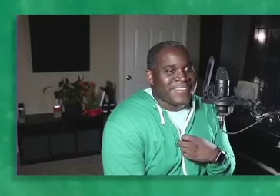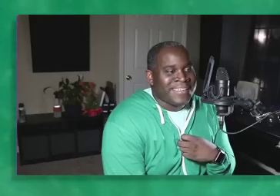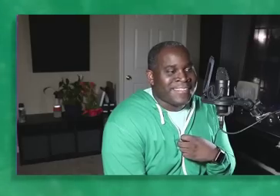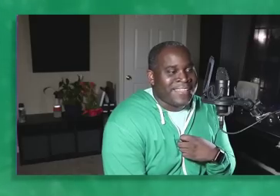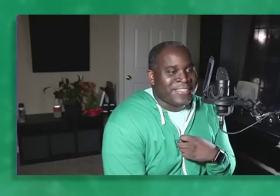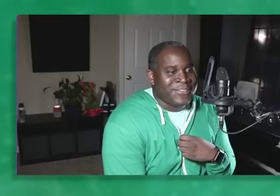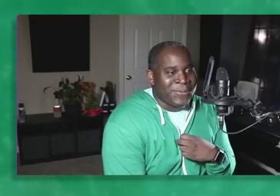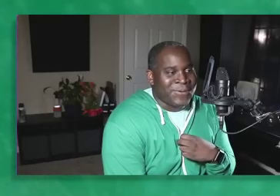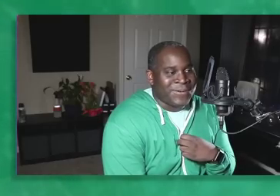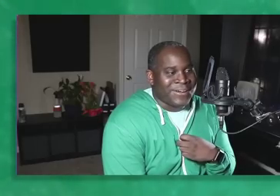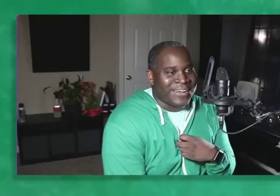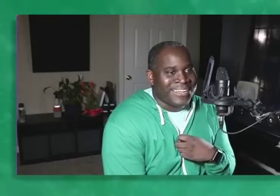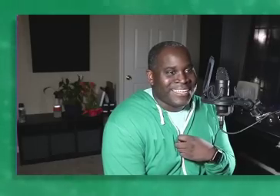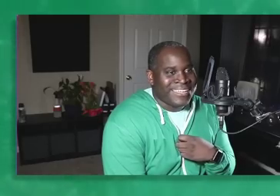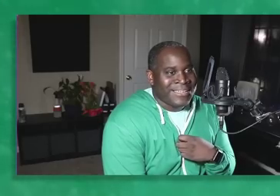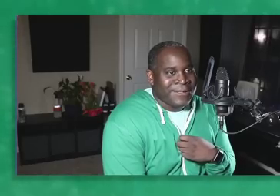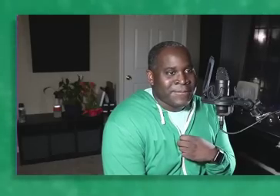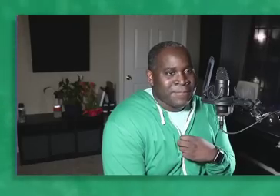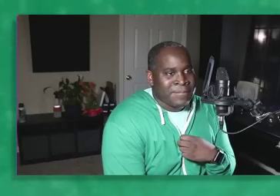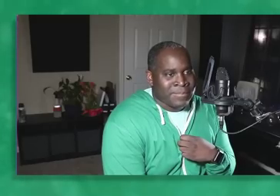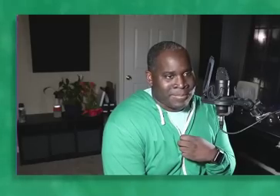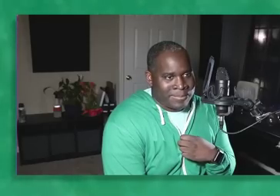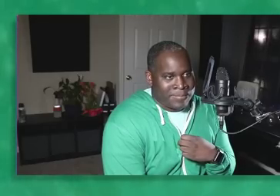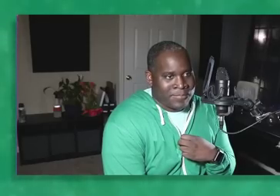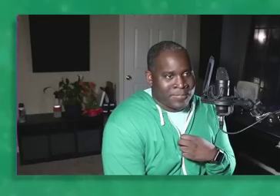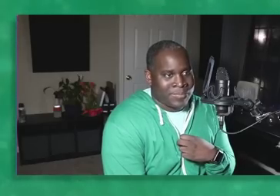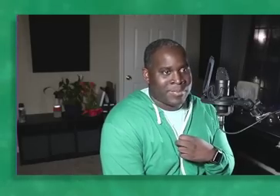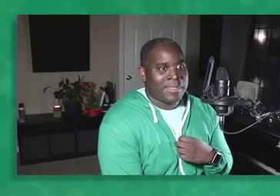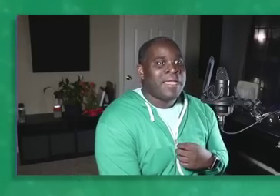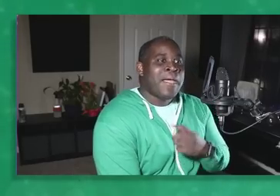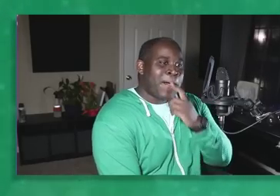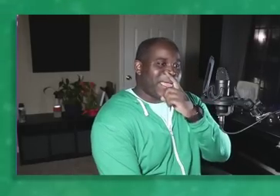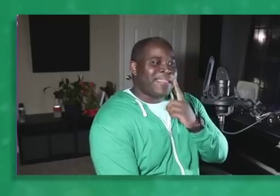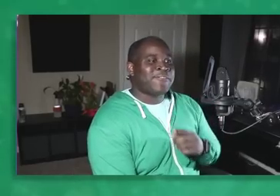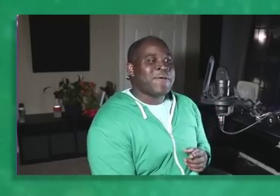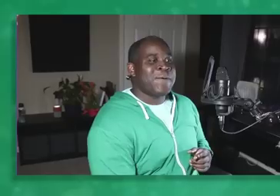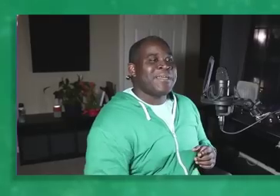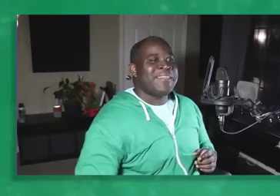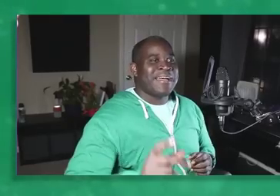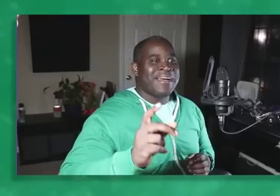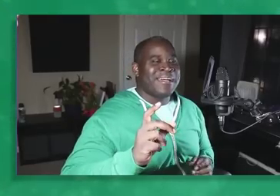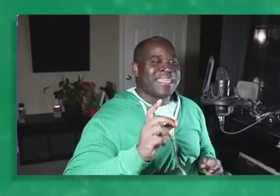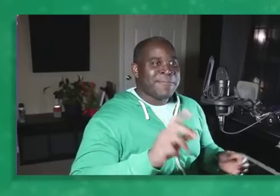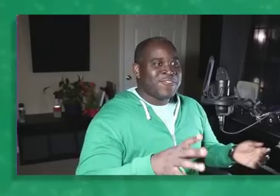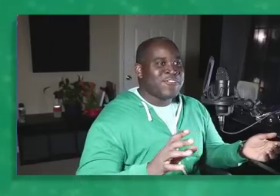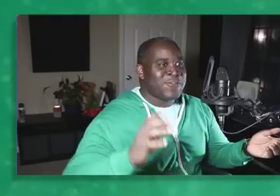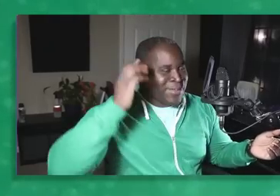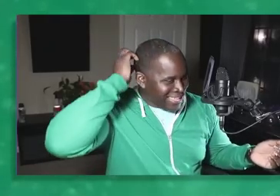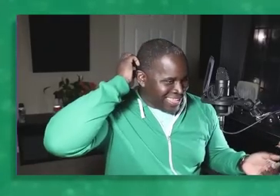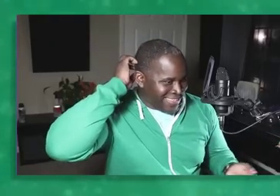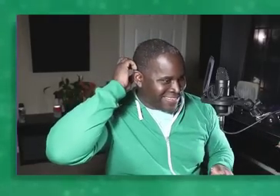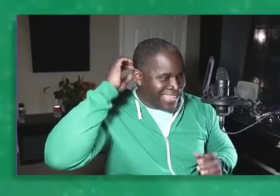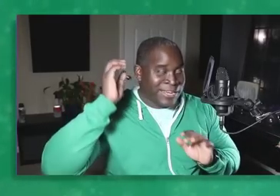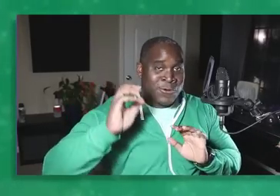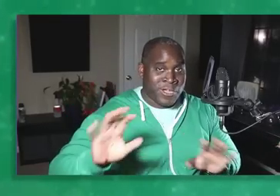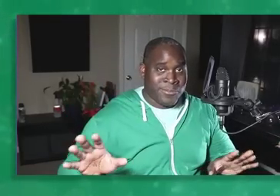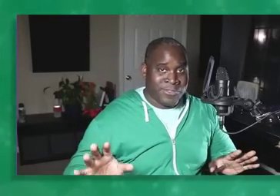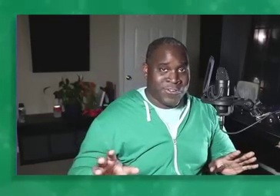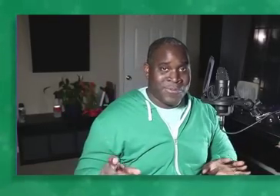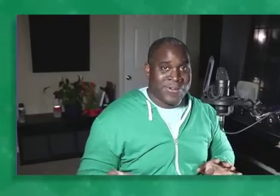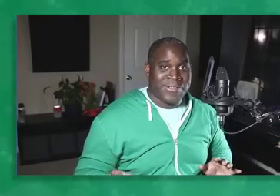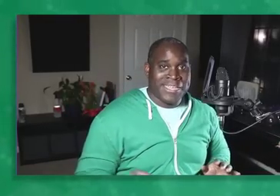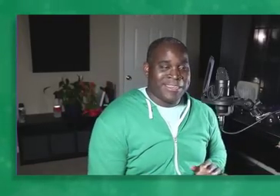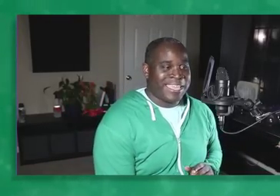She just kicks down the door. I don't believe in locks. Okay, so Captain Ginger is an